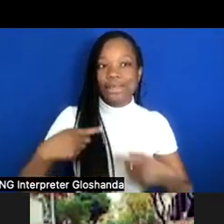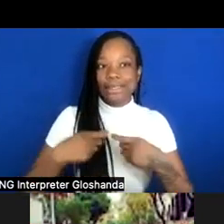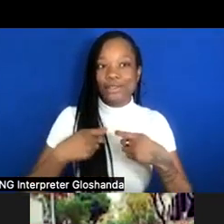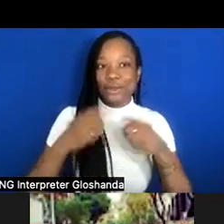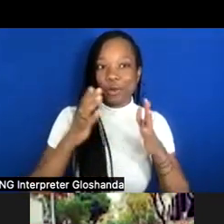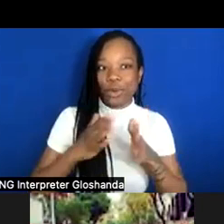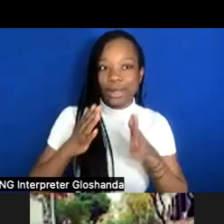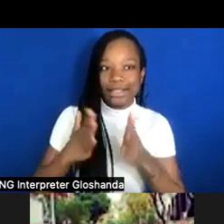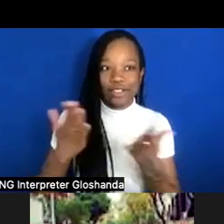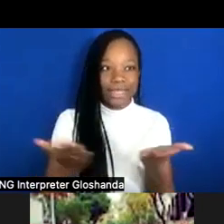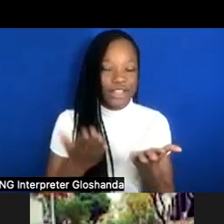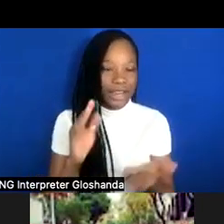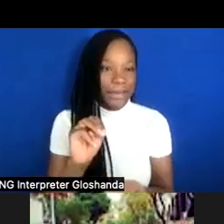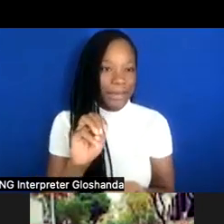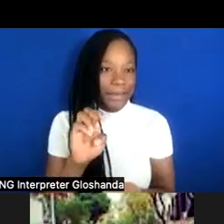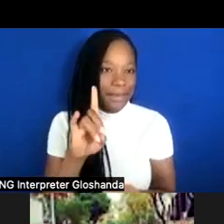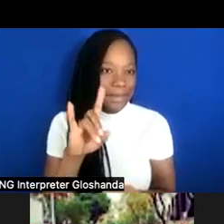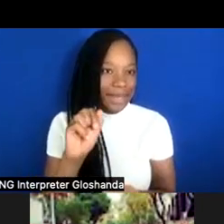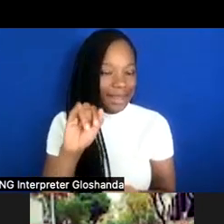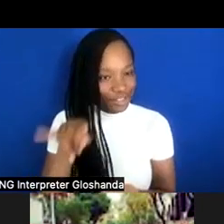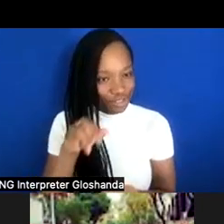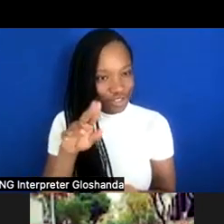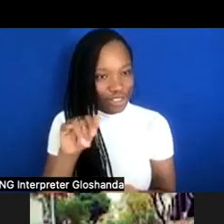I'll pass the mic to you. Thanks, y'all.